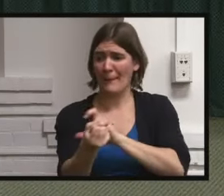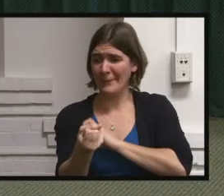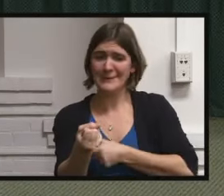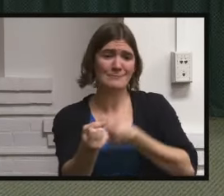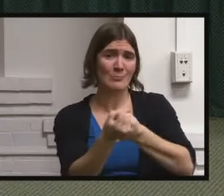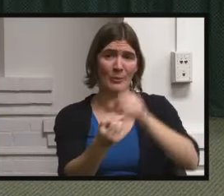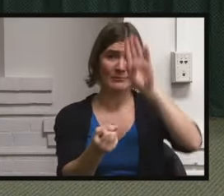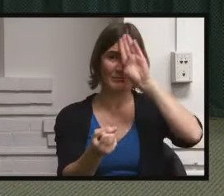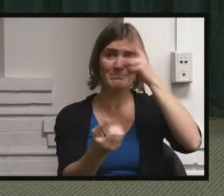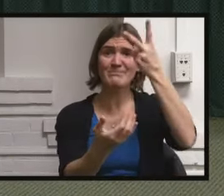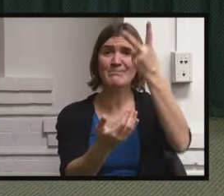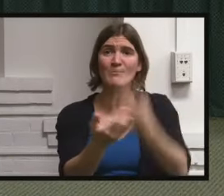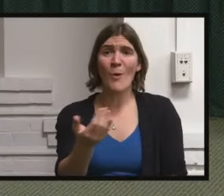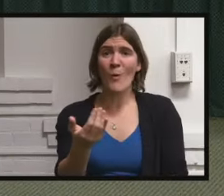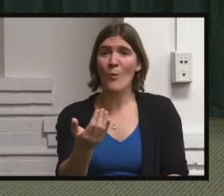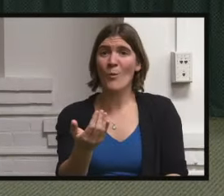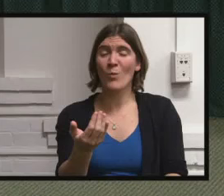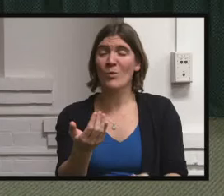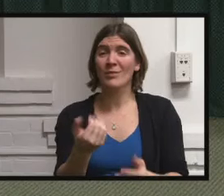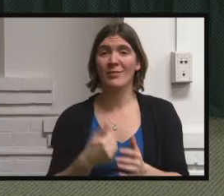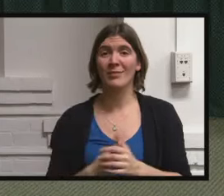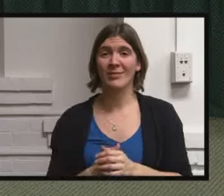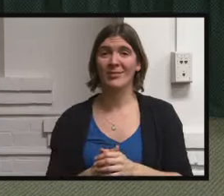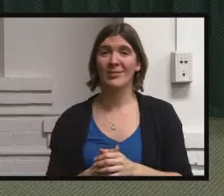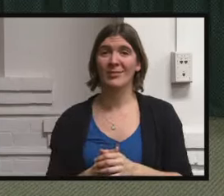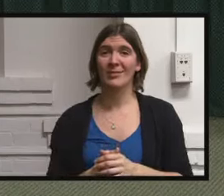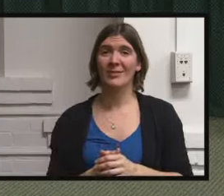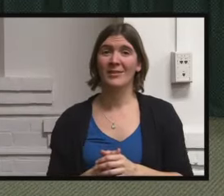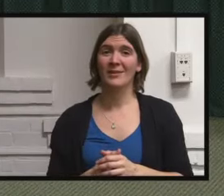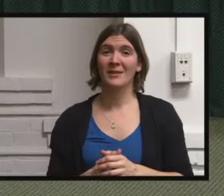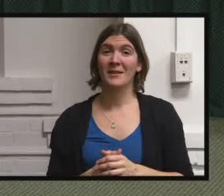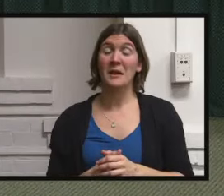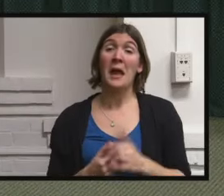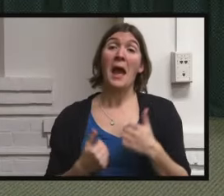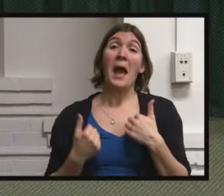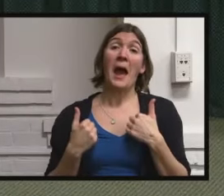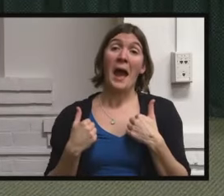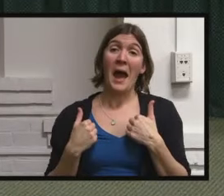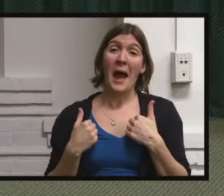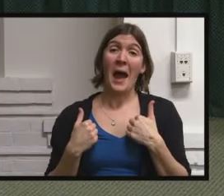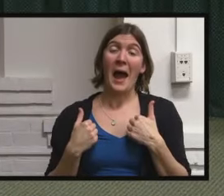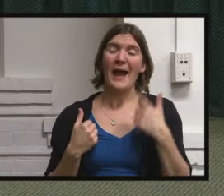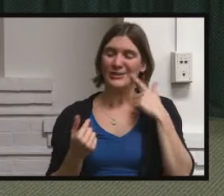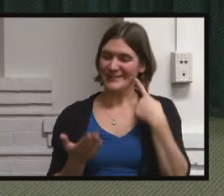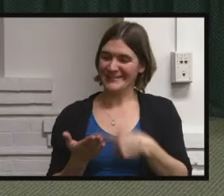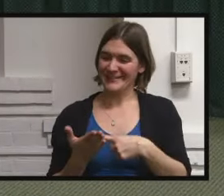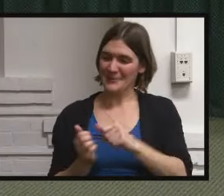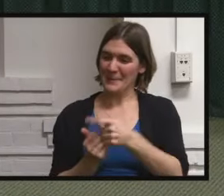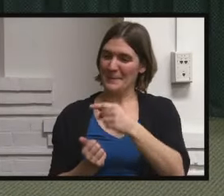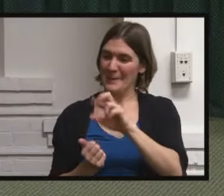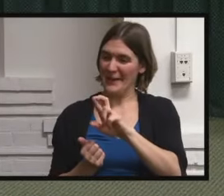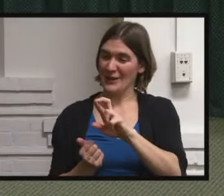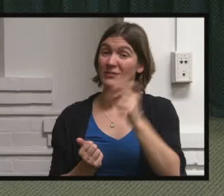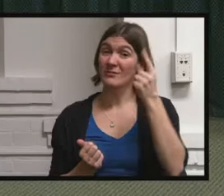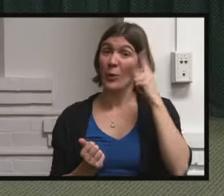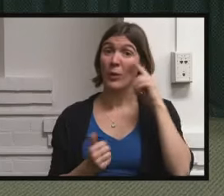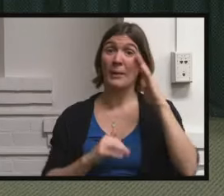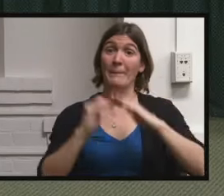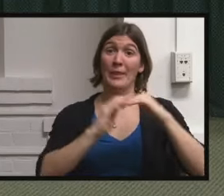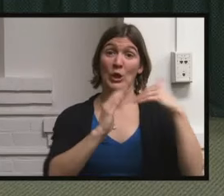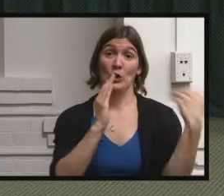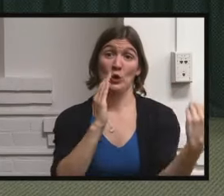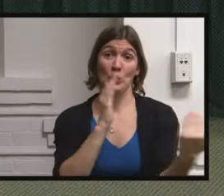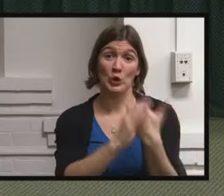services that we have. And the only thing I had, and I spoke with Peter about this, that because we're going to be building new facilities